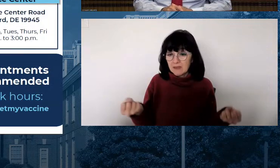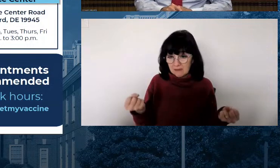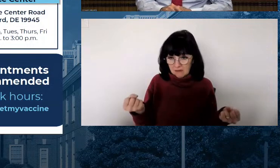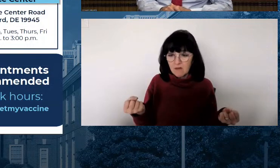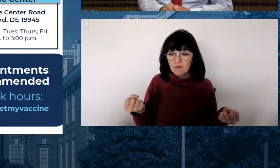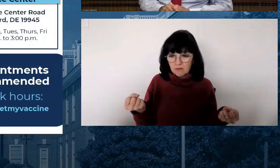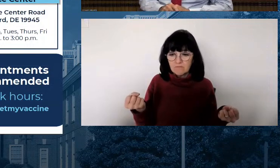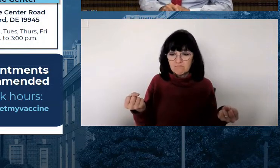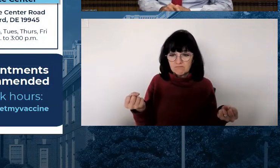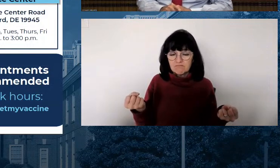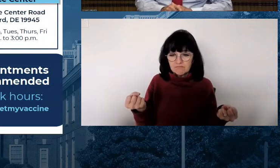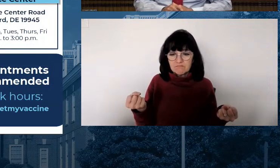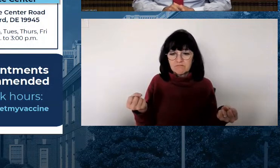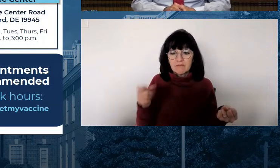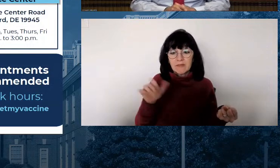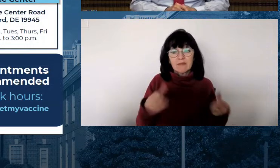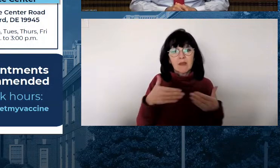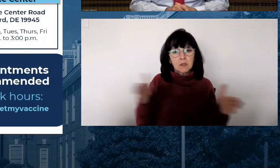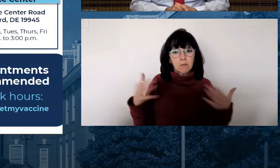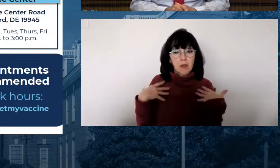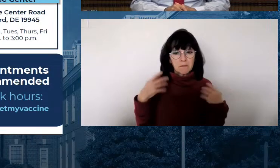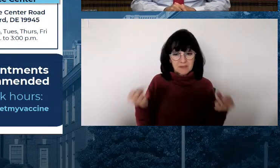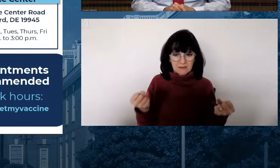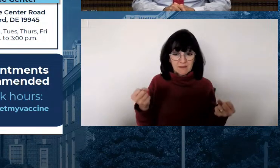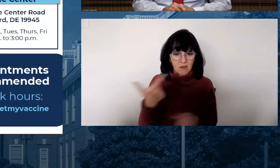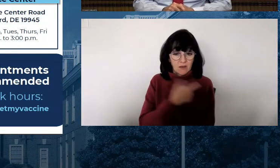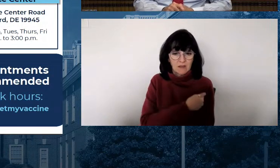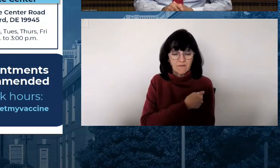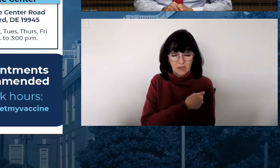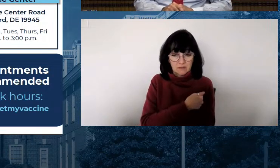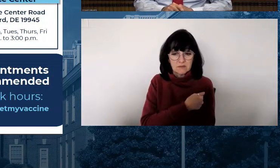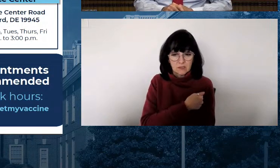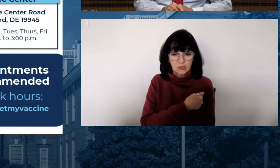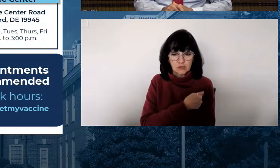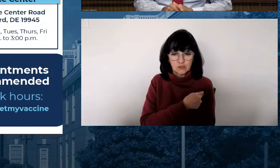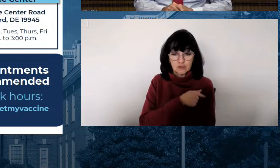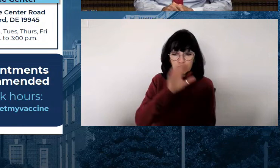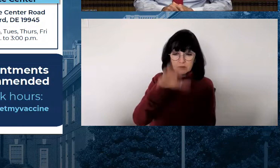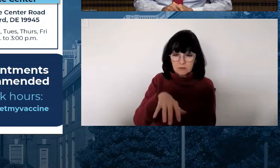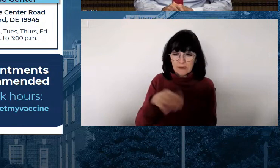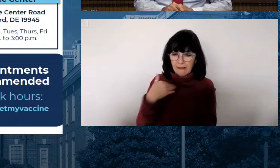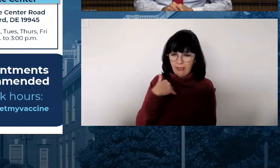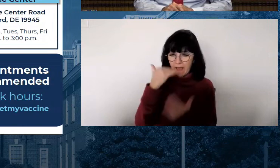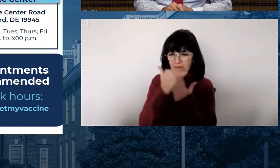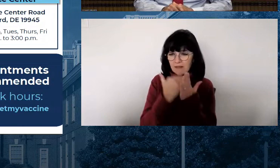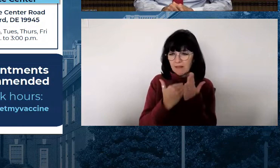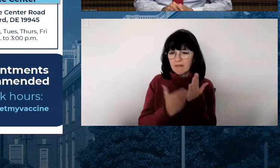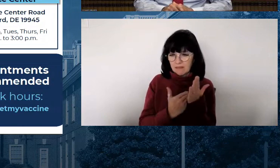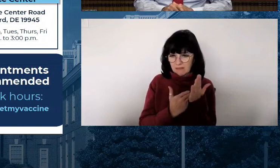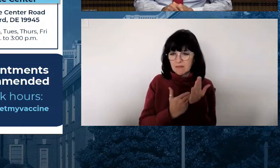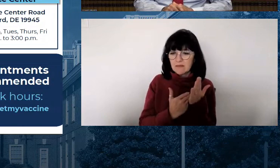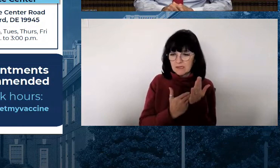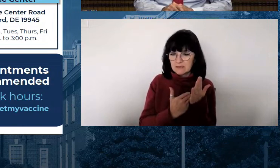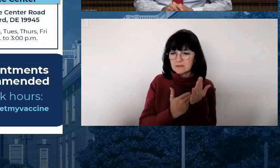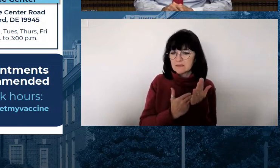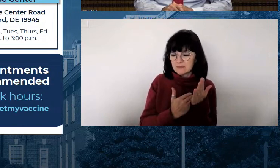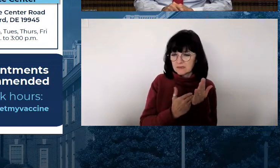vaccination sites at our public health clinics. Here's a list of those clinics. You can find that on our